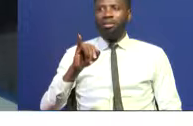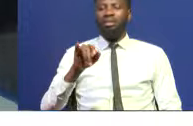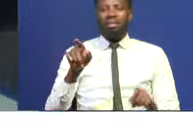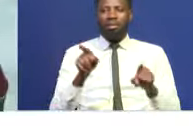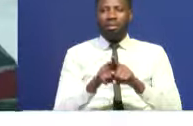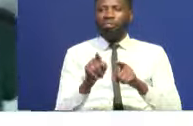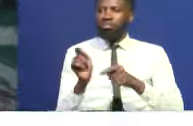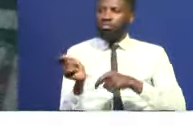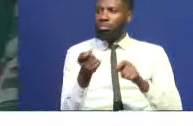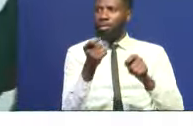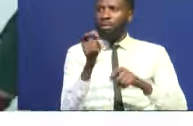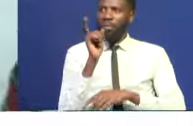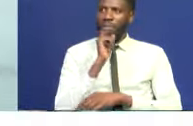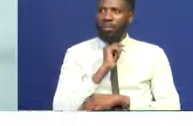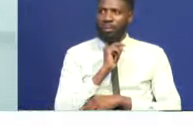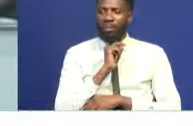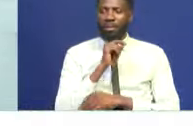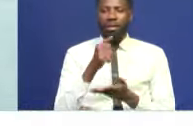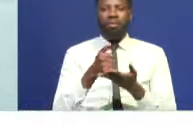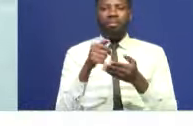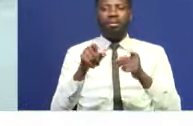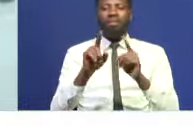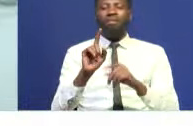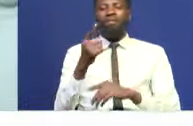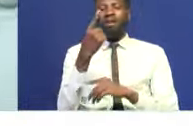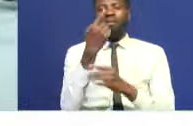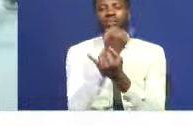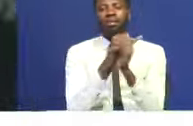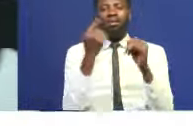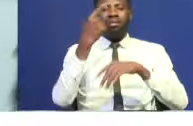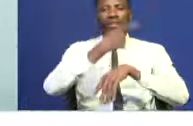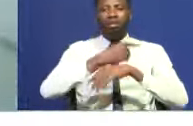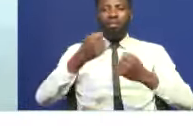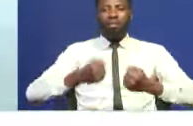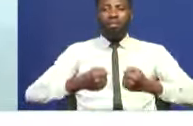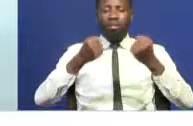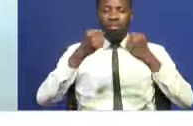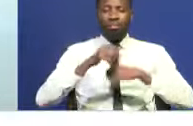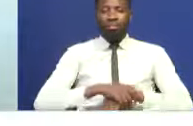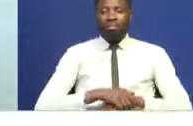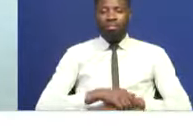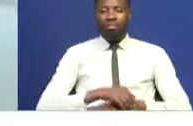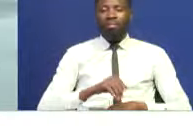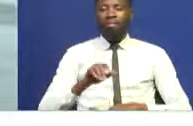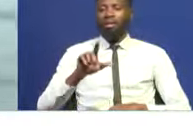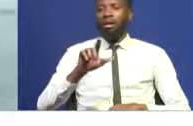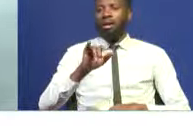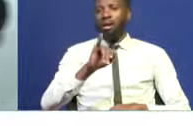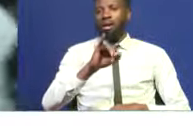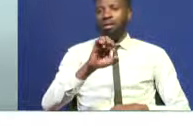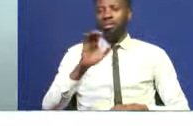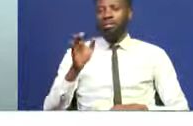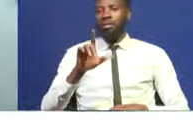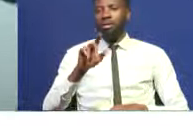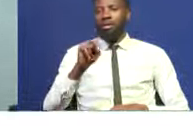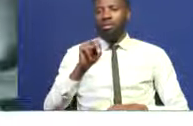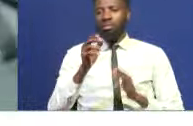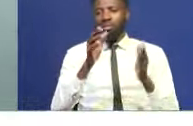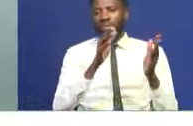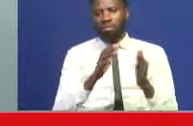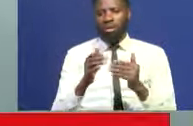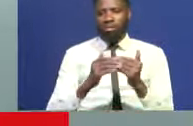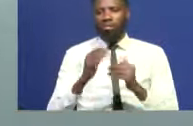the Ice Lions their first Madaraka Day Cup. The Ice Lions used the encounter to fine-tune themselves ahead of the